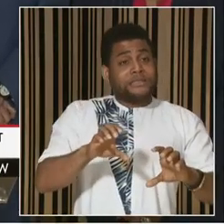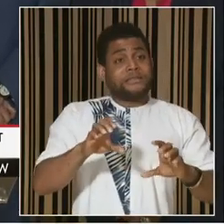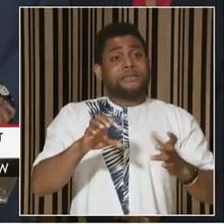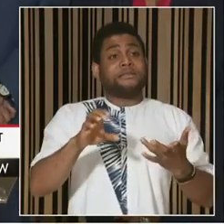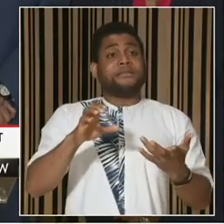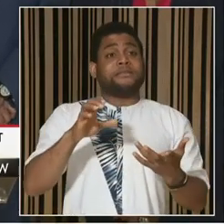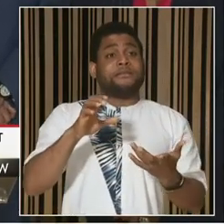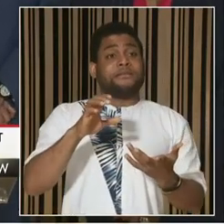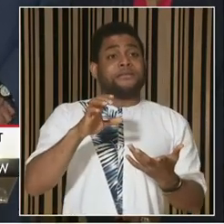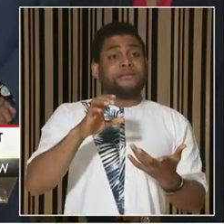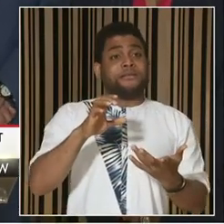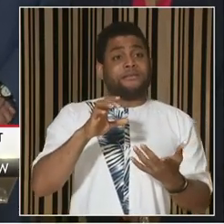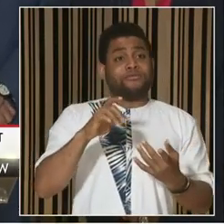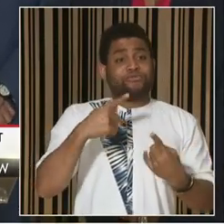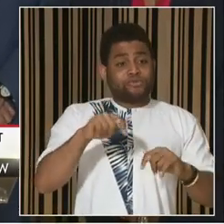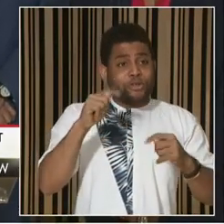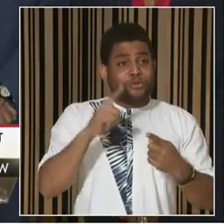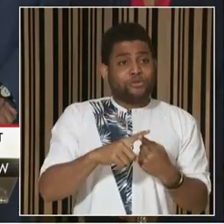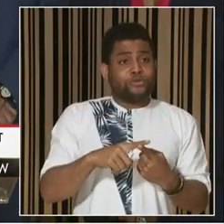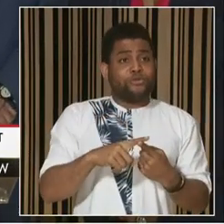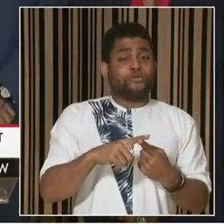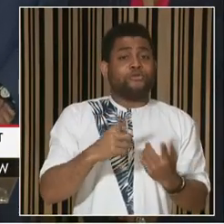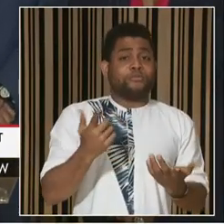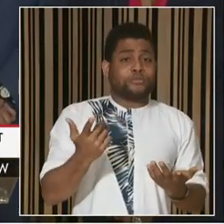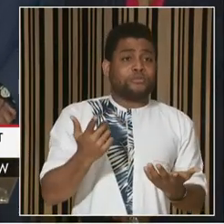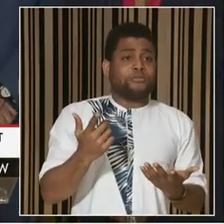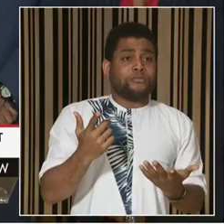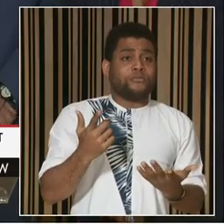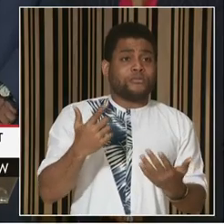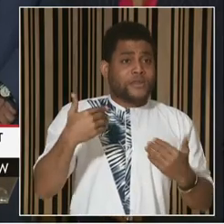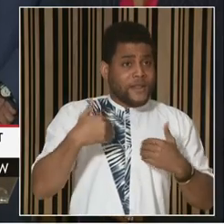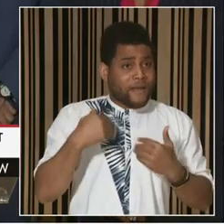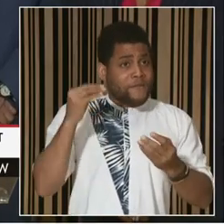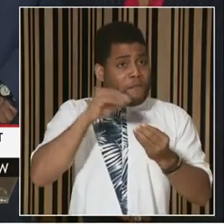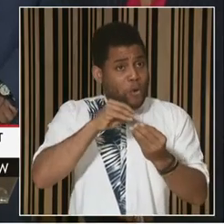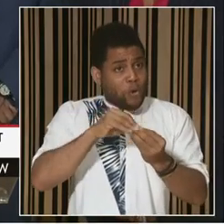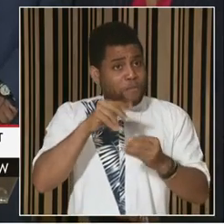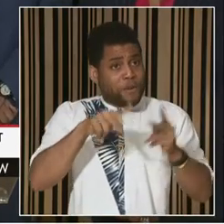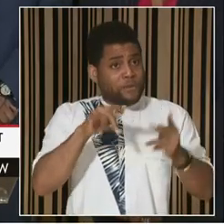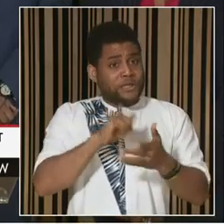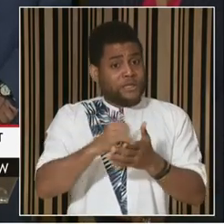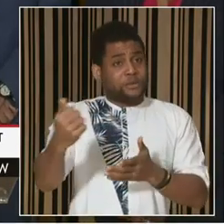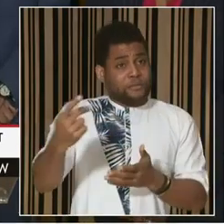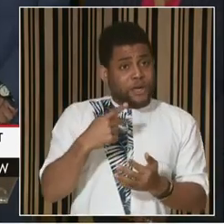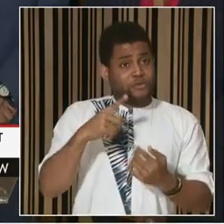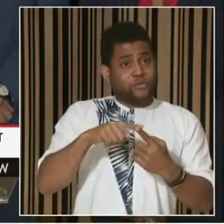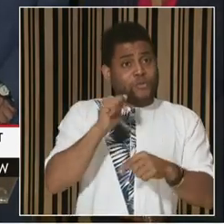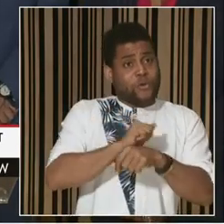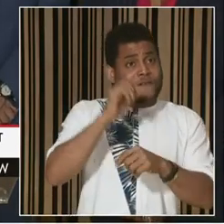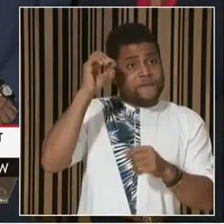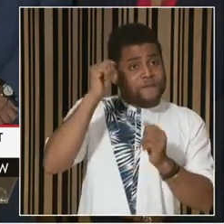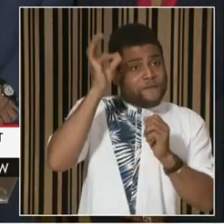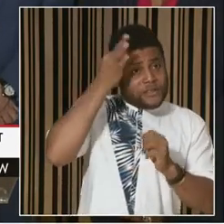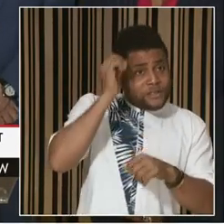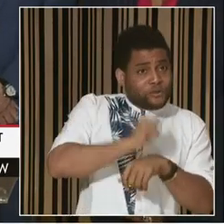and facilitate more people returning to work, federal employees specifically, downtown? So